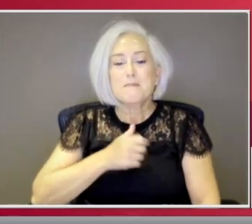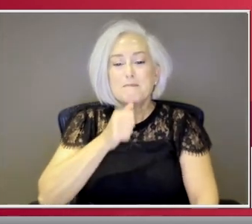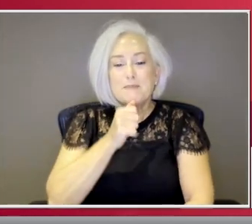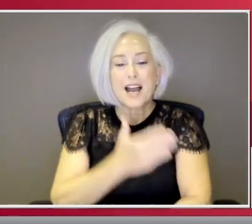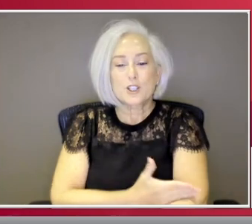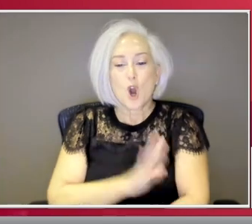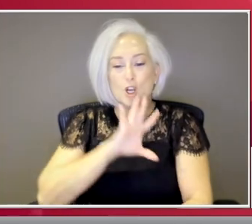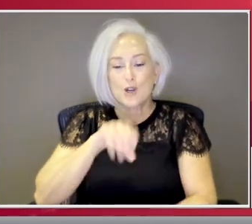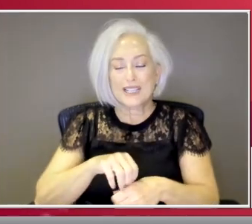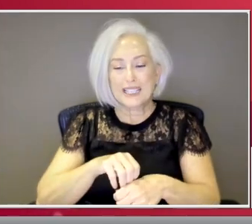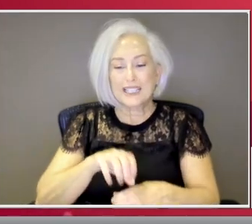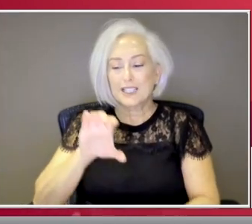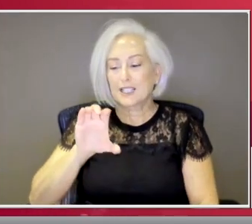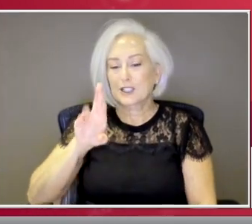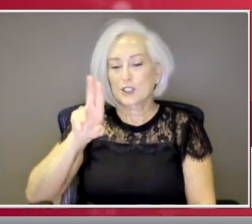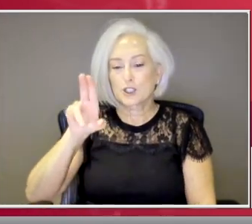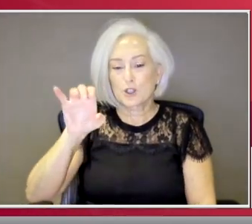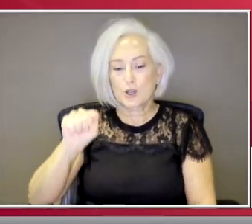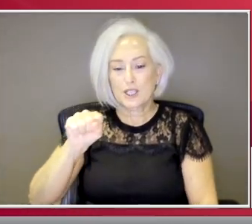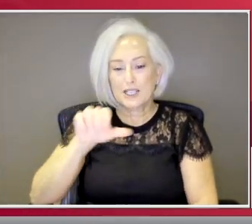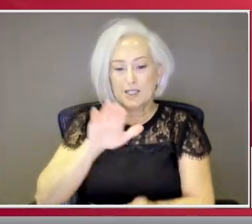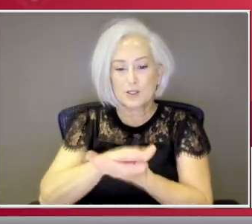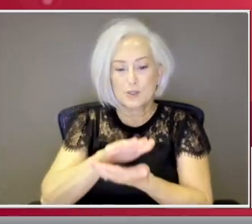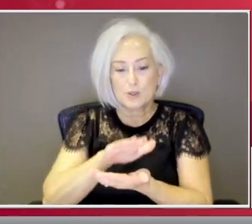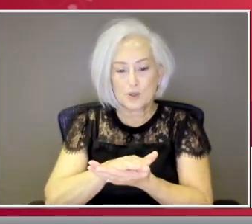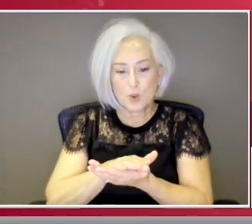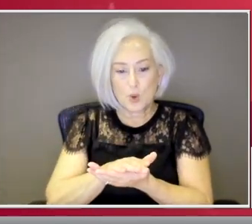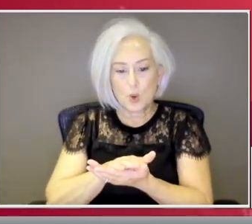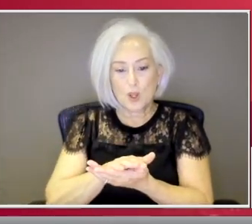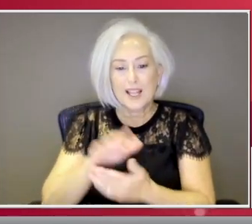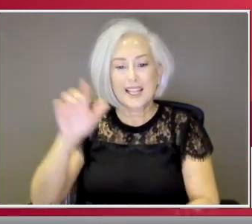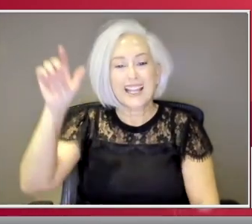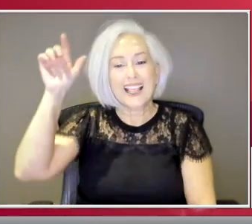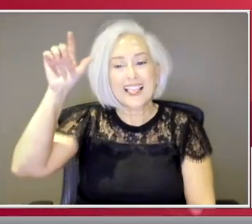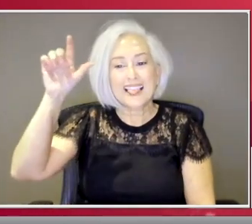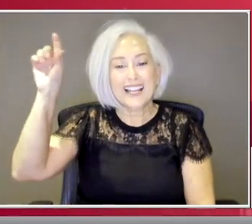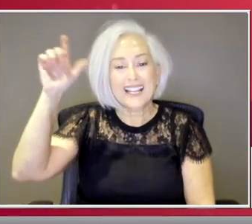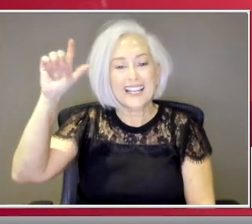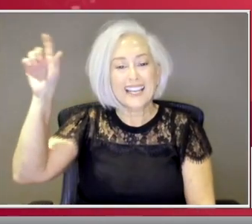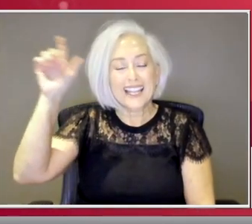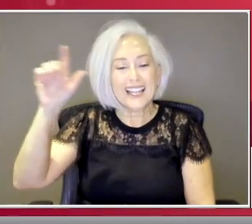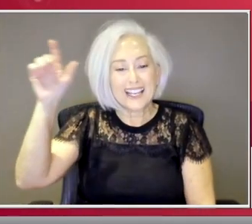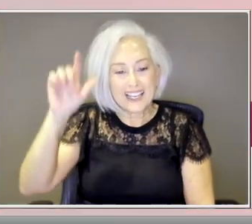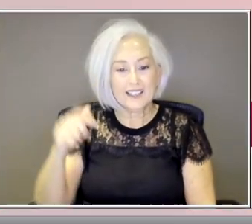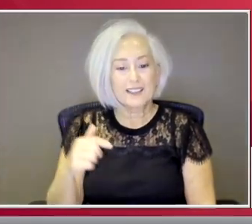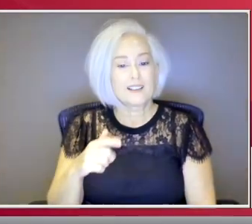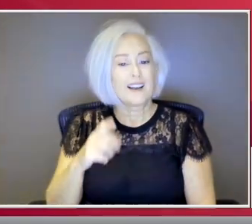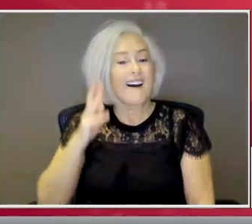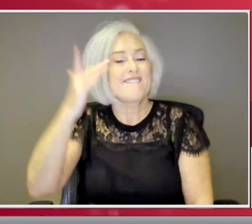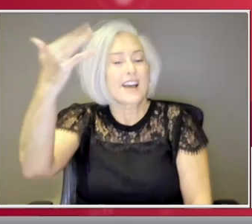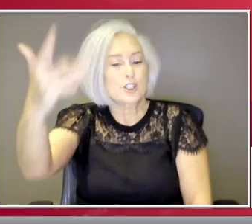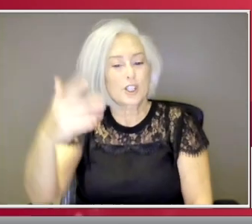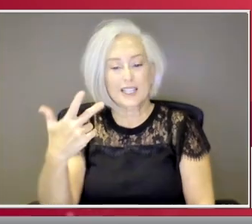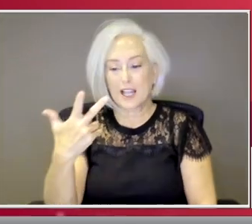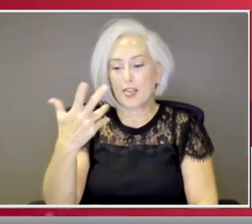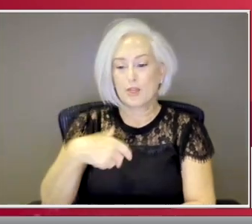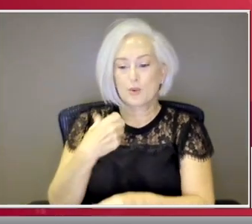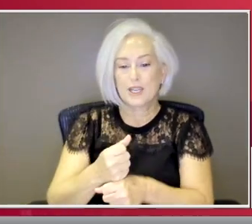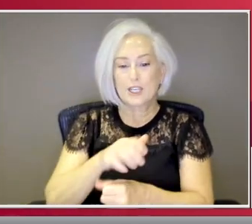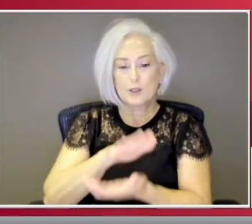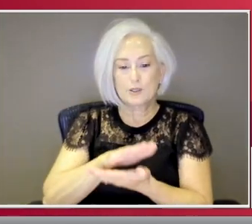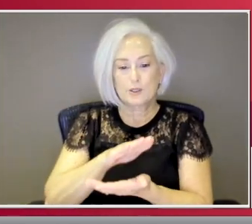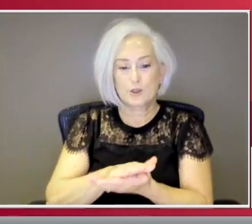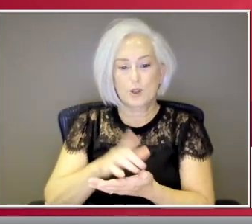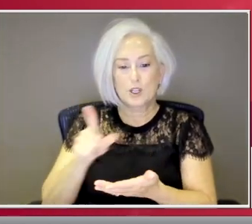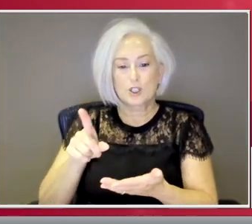in London. Cirque du Soleil? We'll eventually go for that. So it's a 3-year school. She took a break last year and went